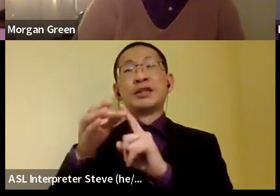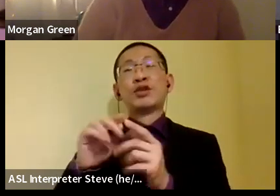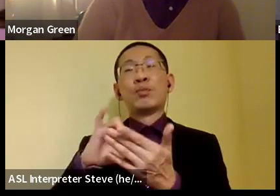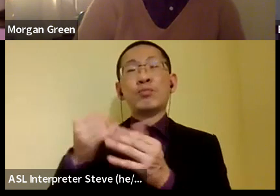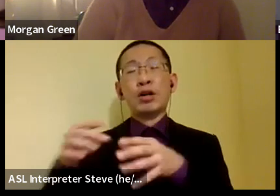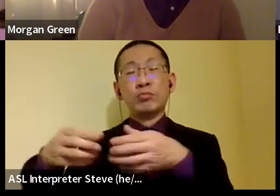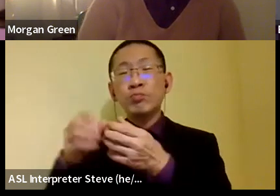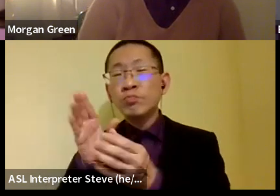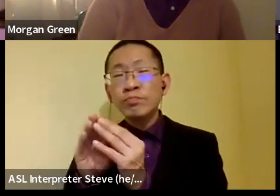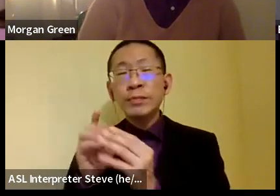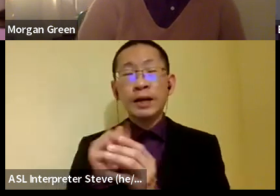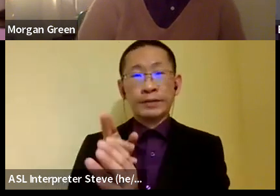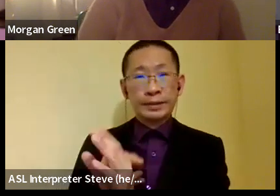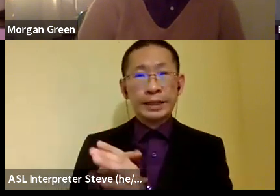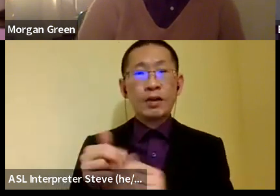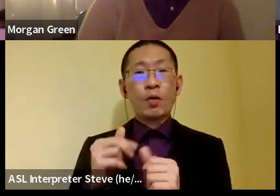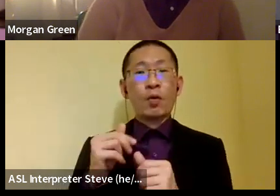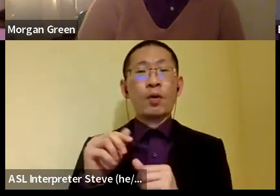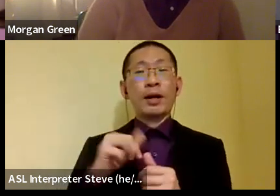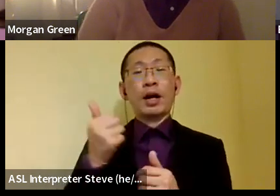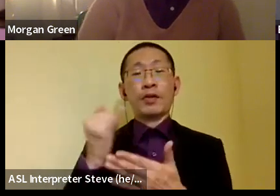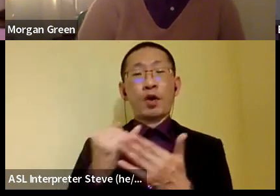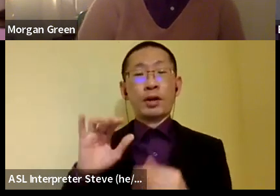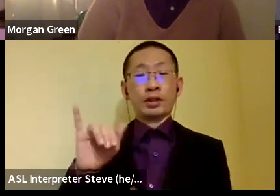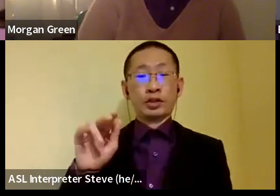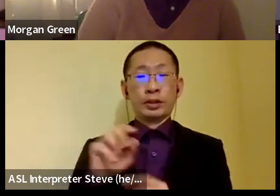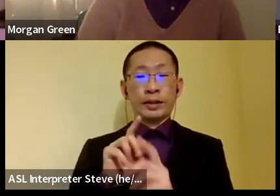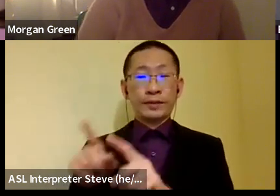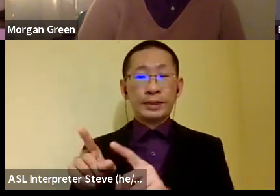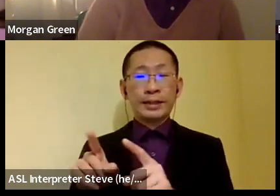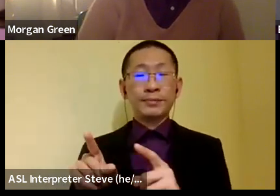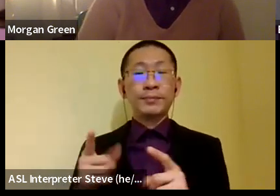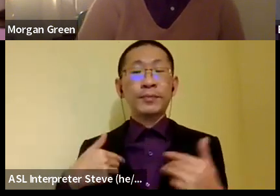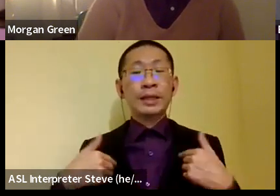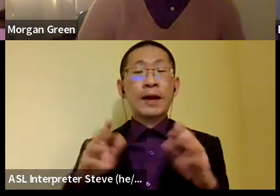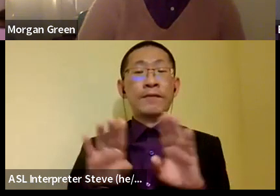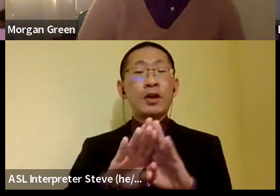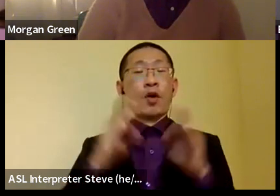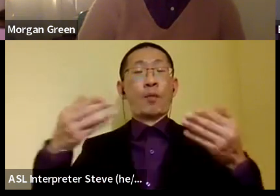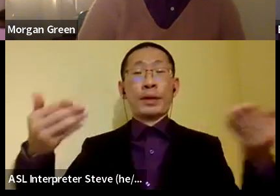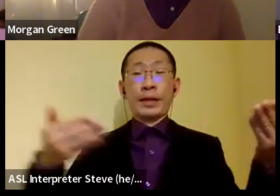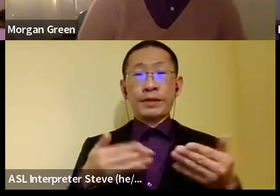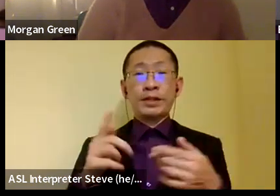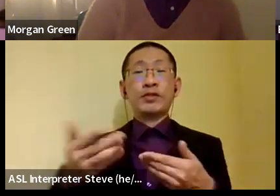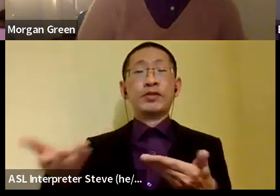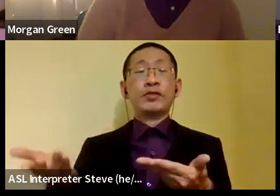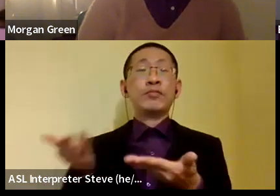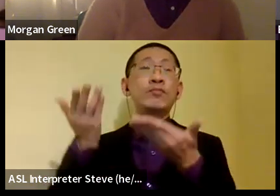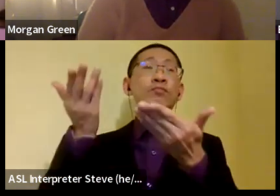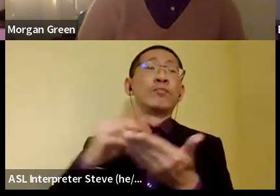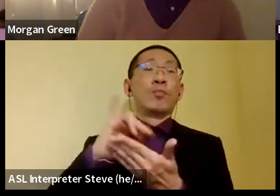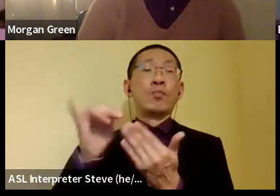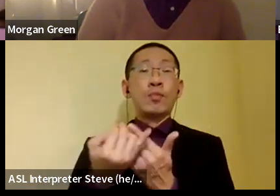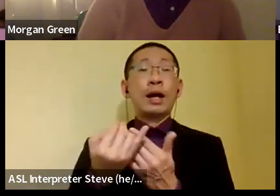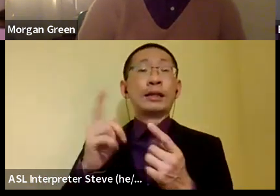I've attended or other members of the Artist Circle has attended. There's also an open invitation to bring projects or interests to